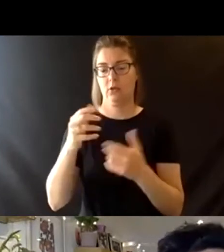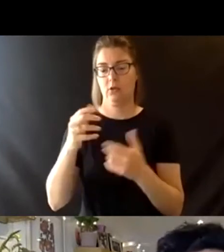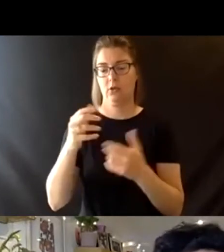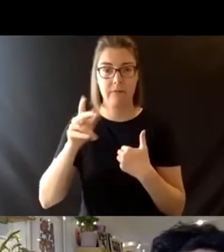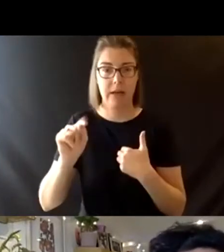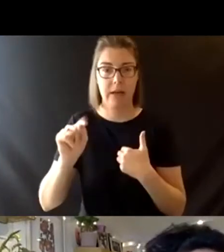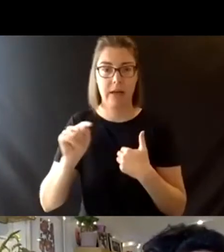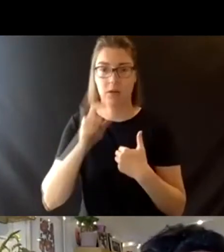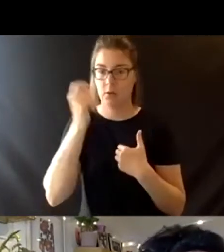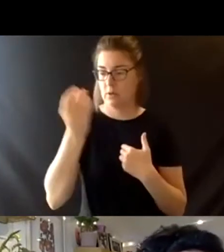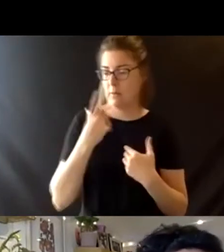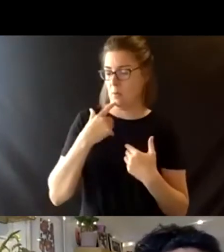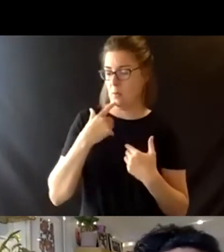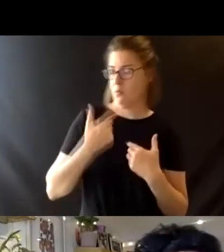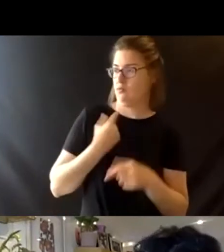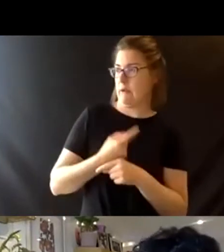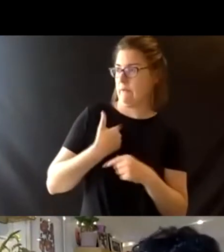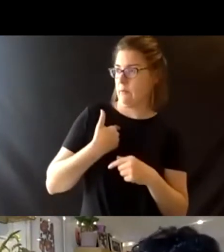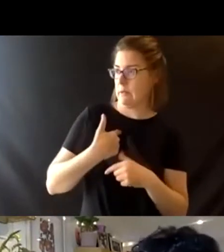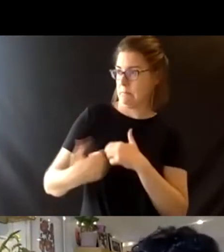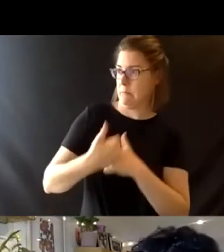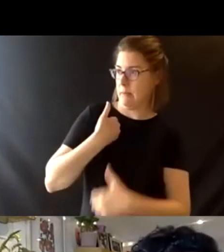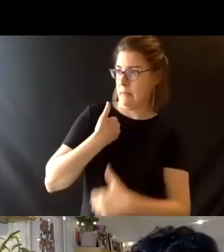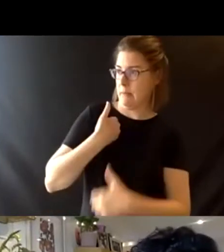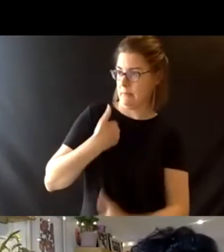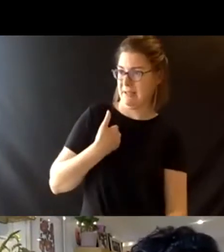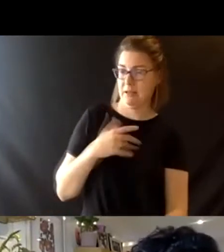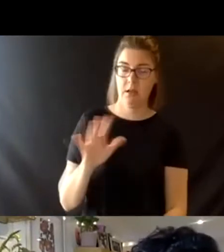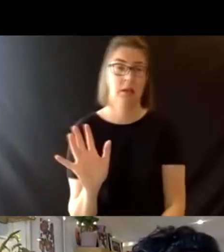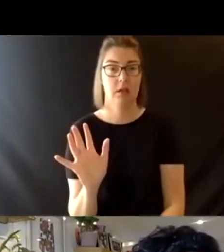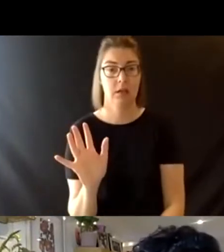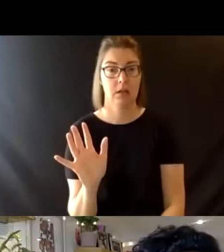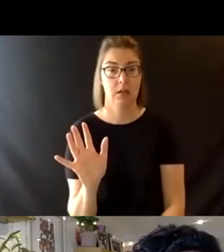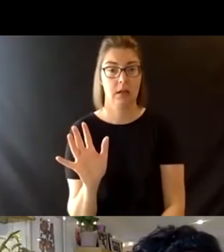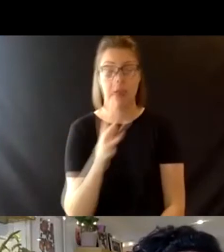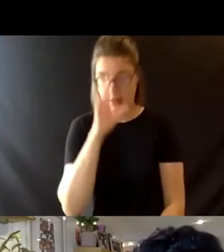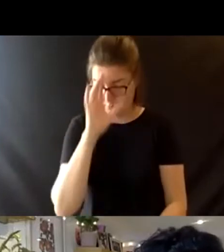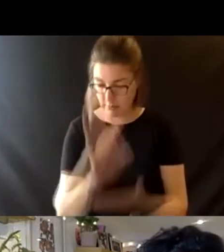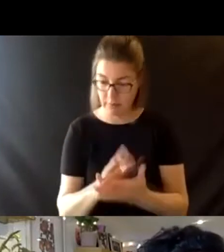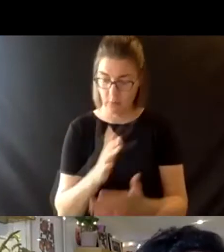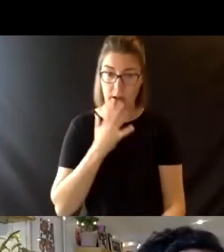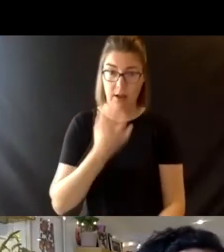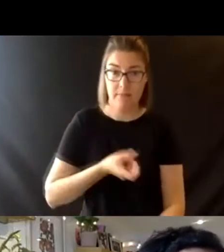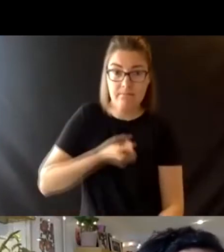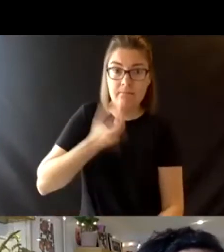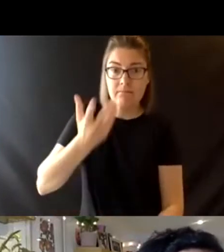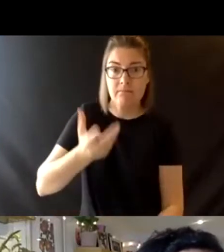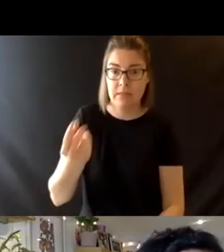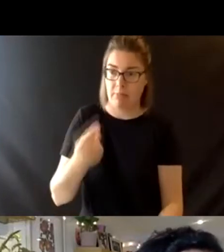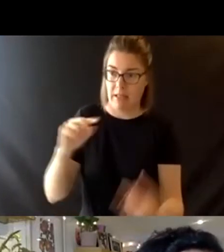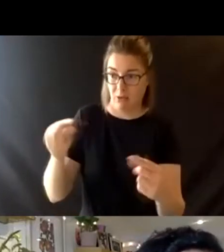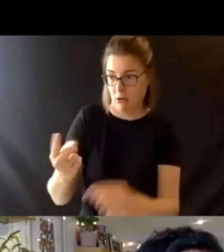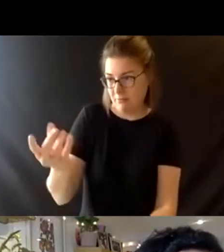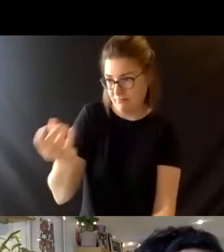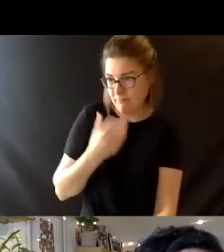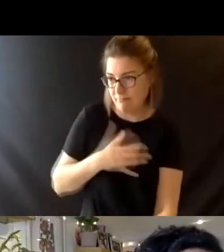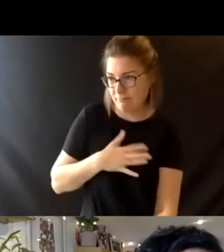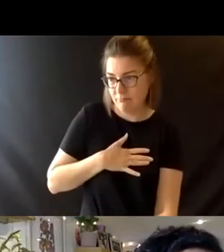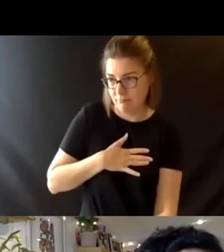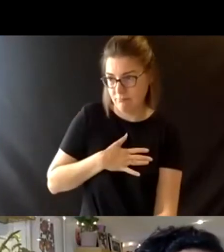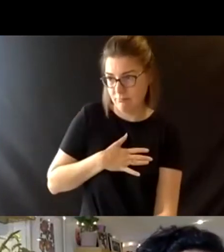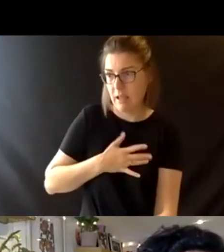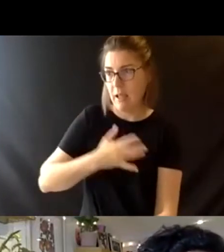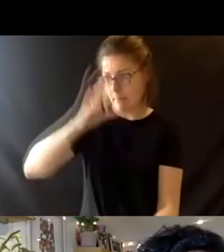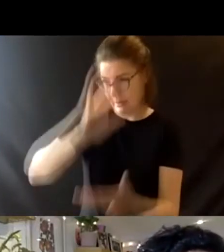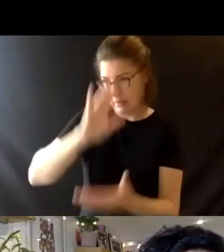right for me, don't blame me, and believe me when I've come and disclosed something harmful, right? You know, that's all, you know,